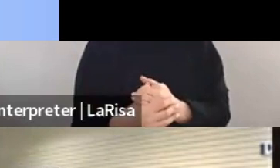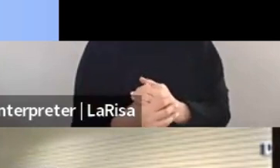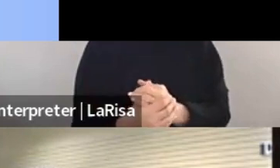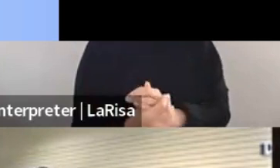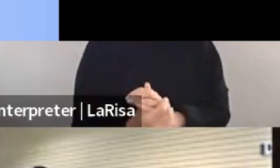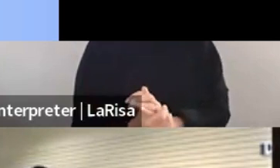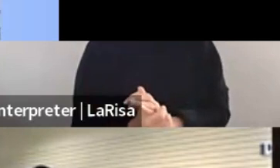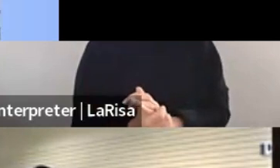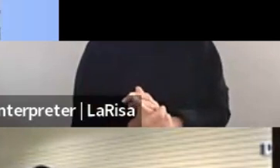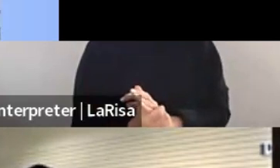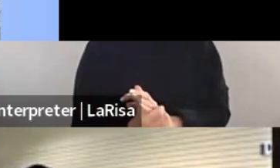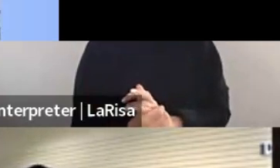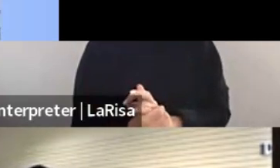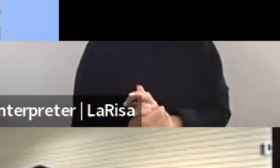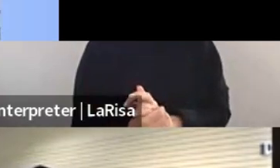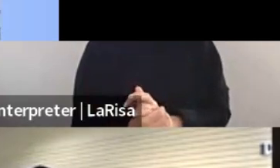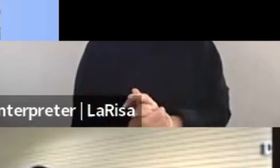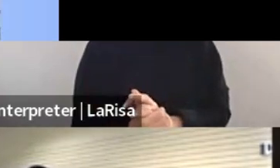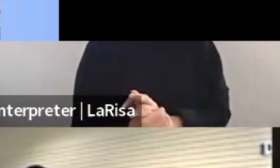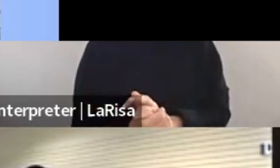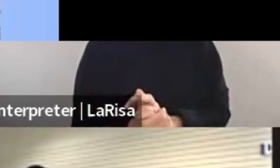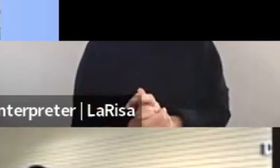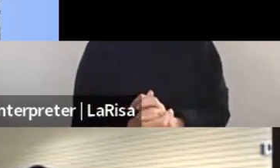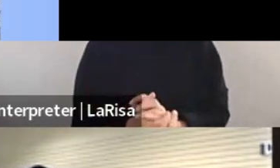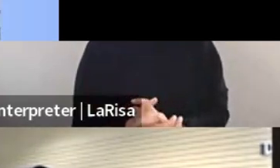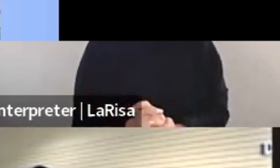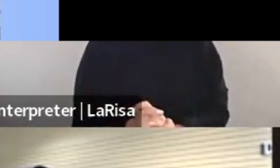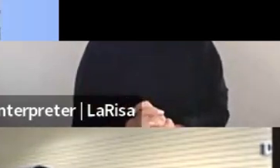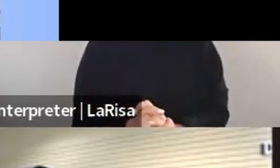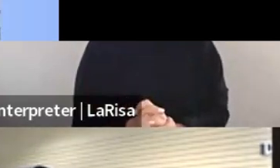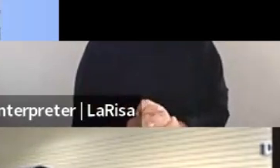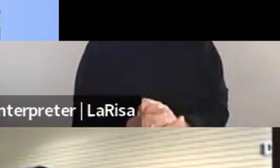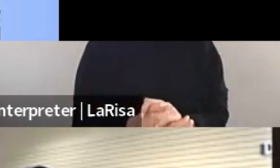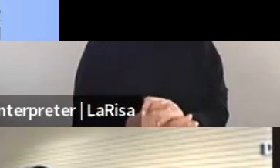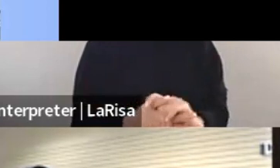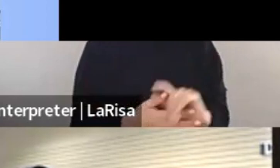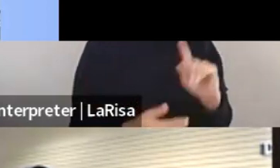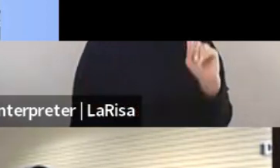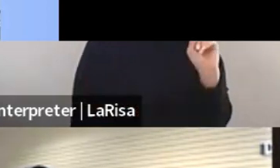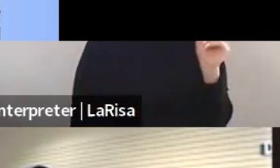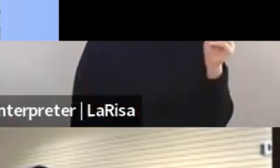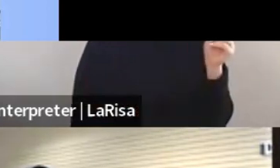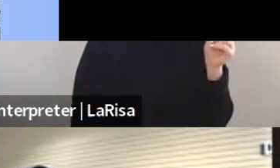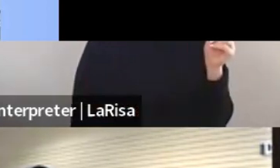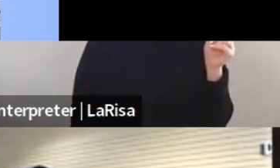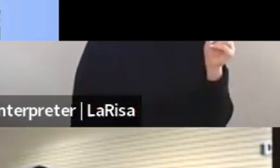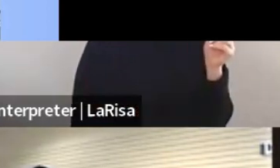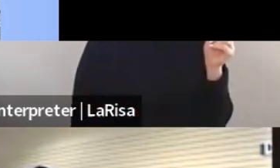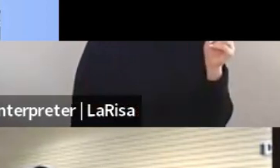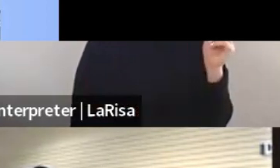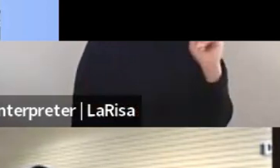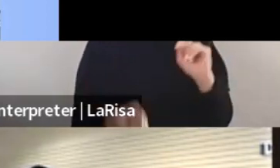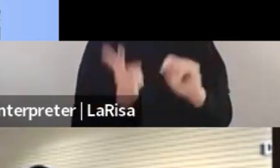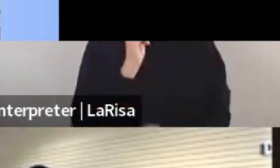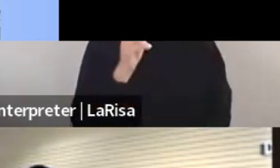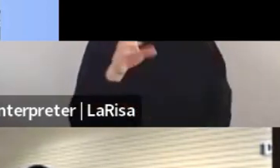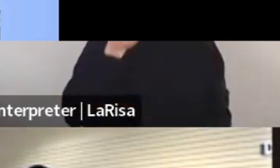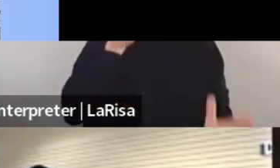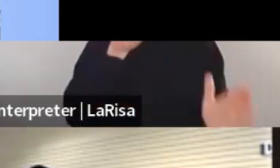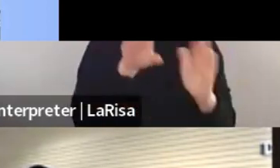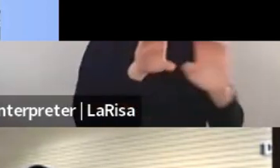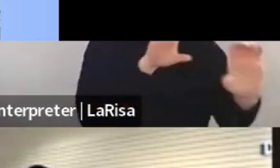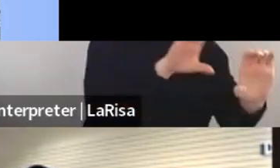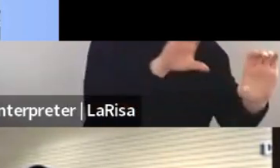how do I go? There we go. Okay, so on your screen, you are going to see 3 photos. There